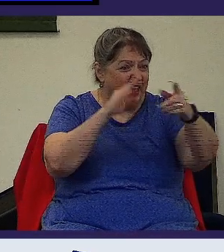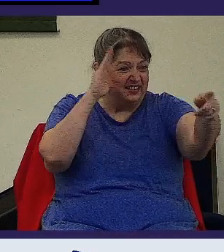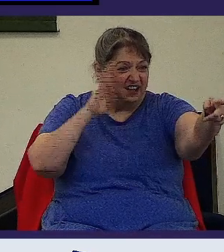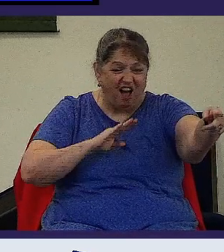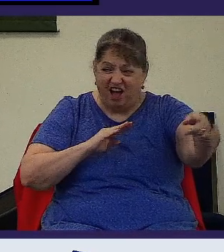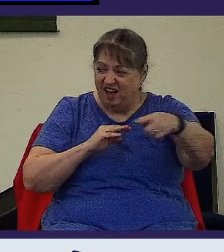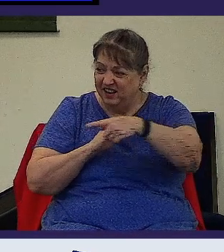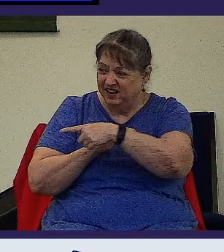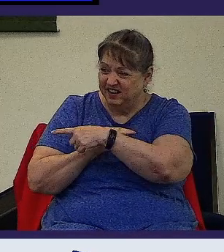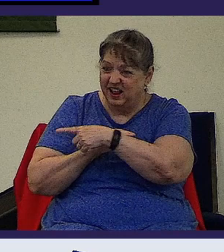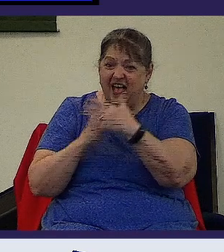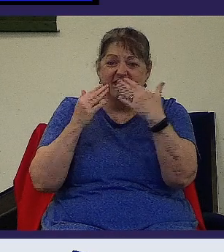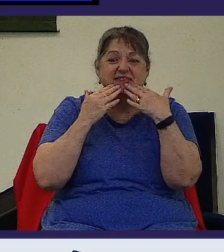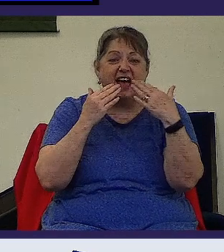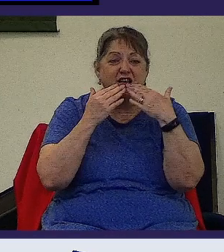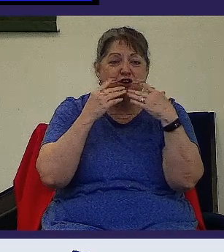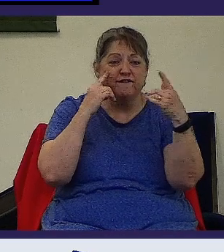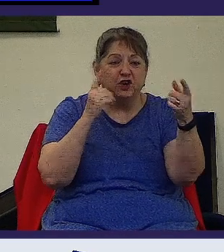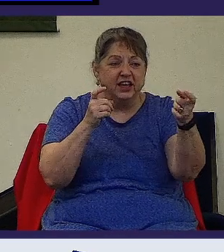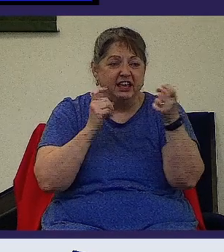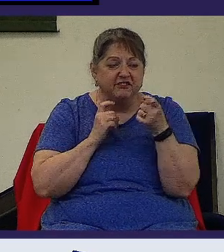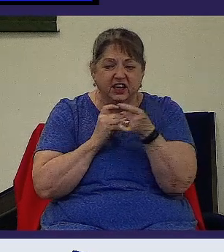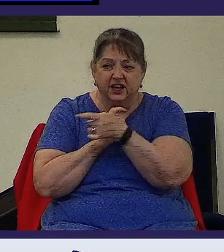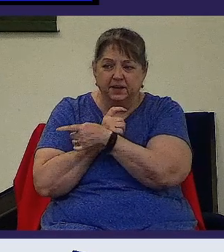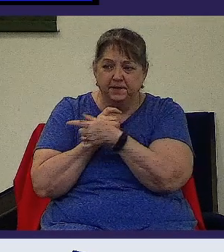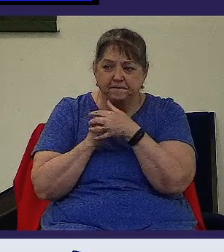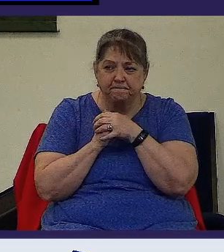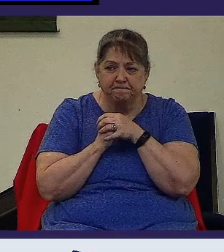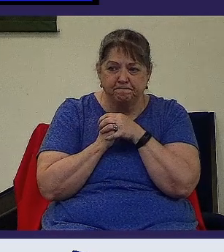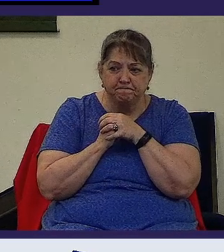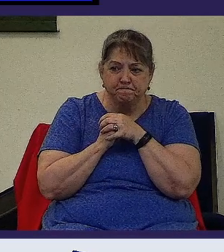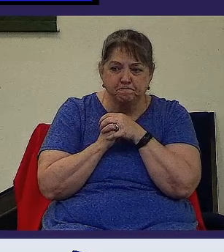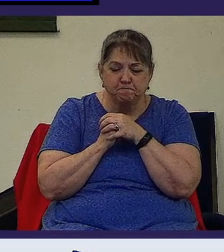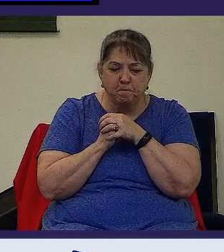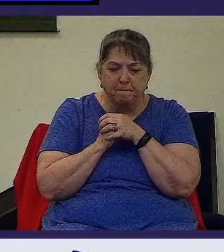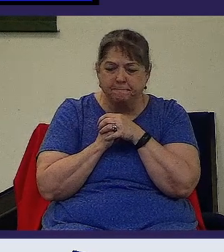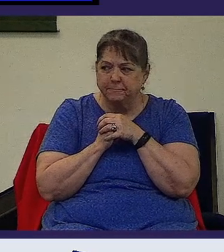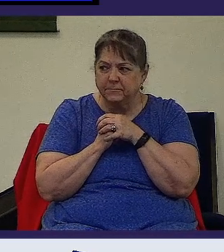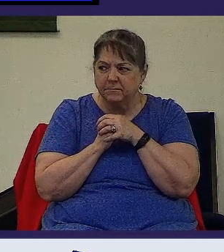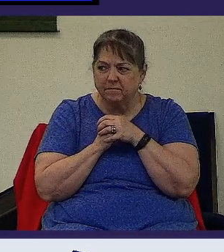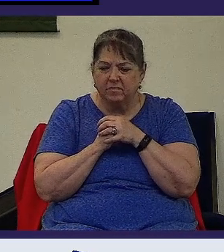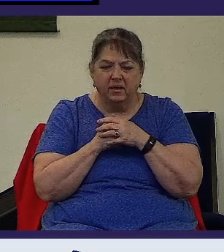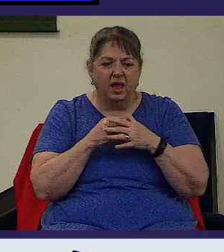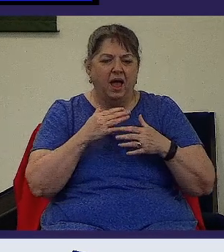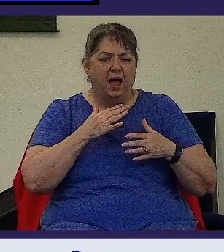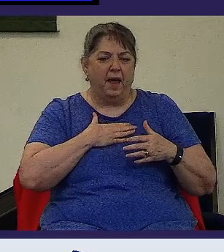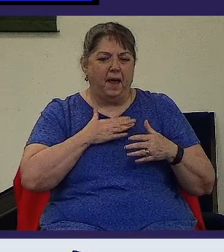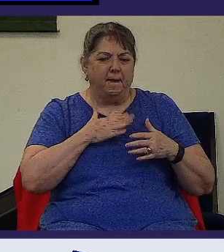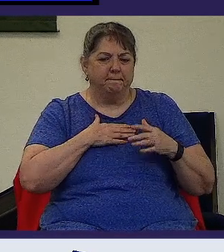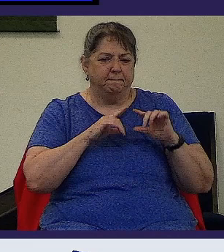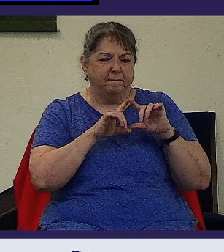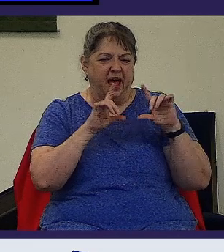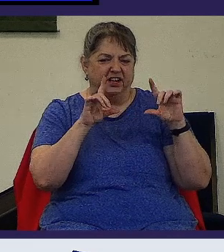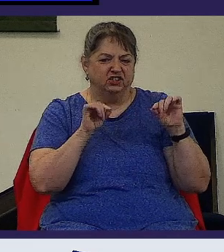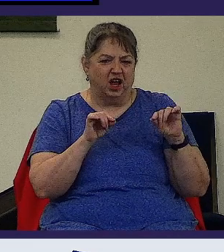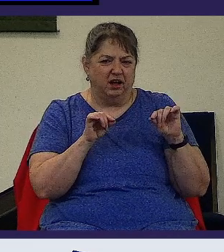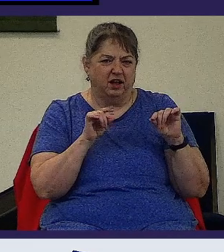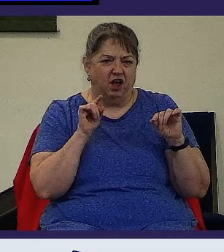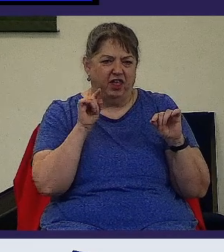so thank you for giving and um i i put my check in the offering plate back there